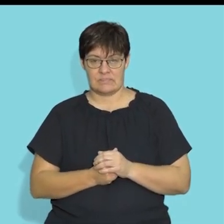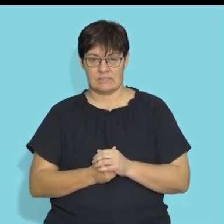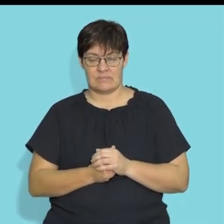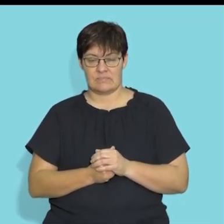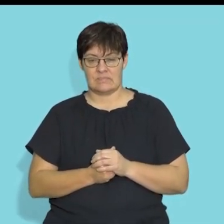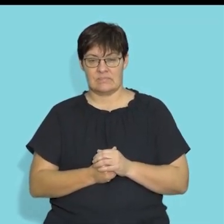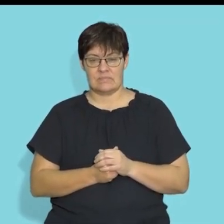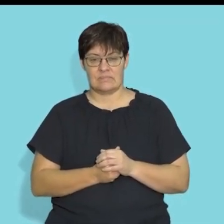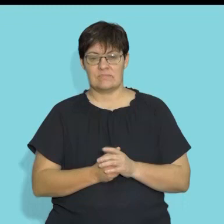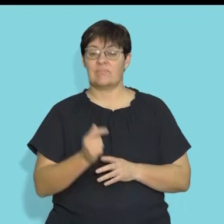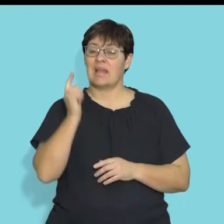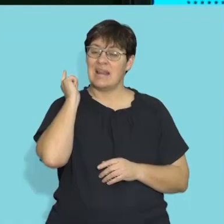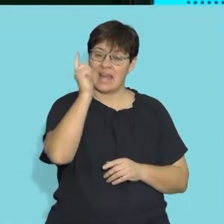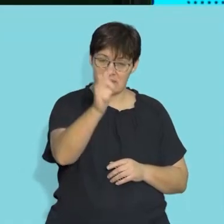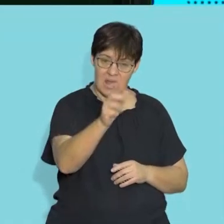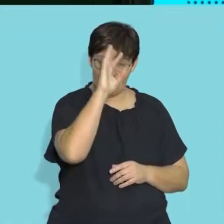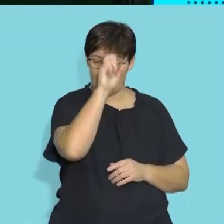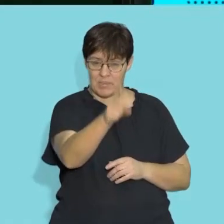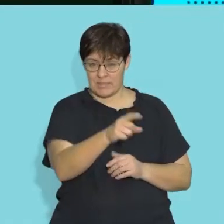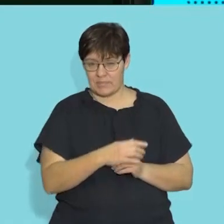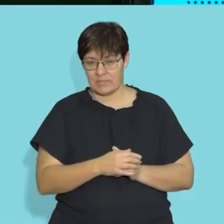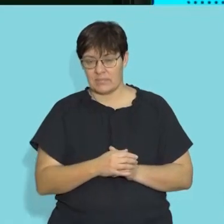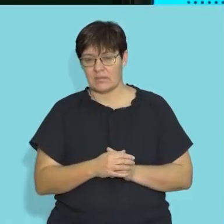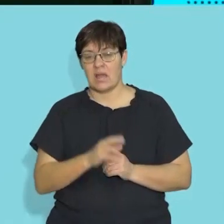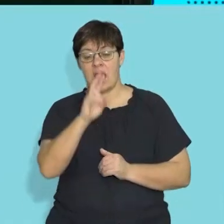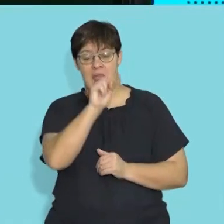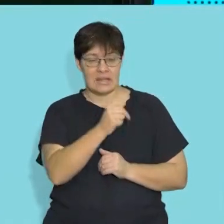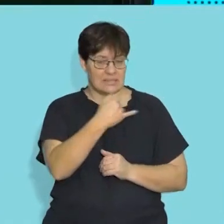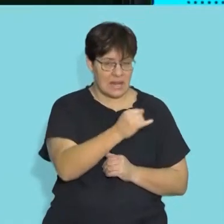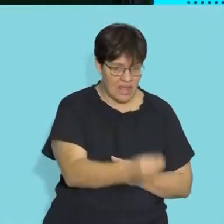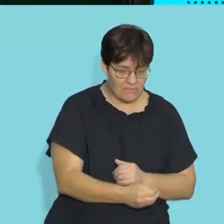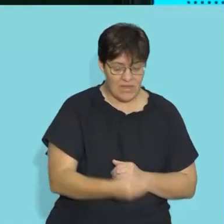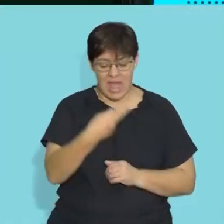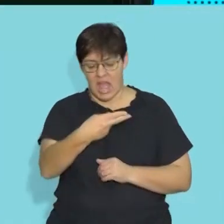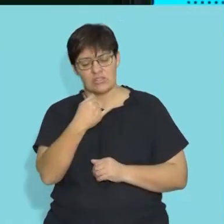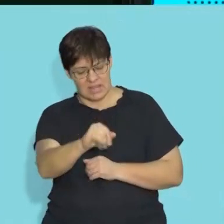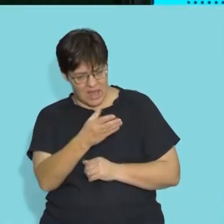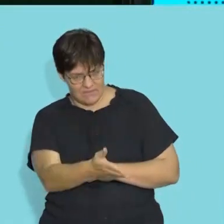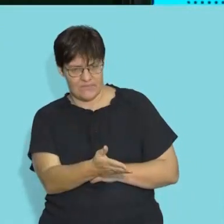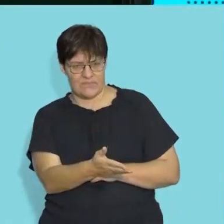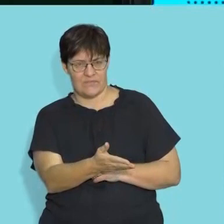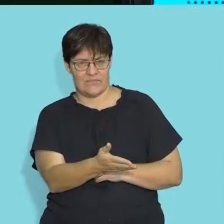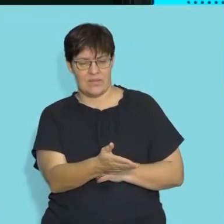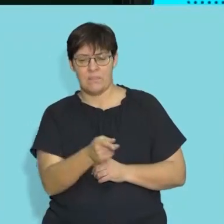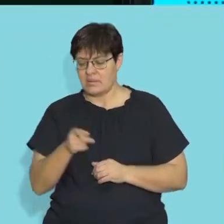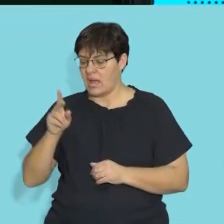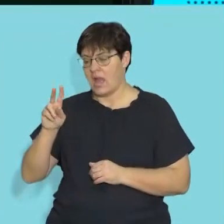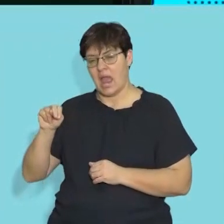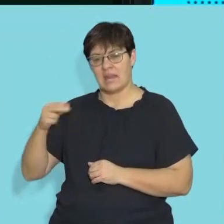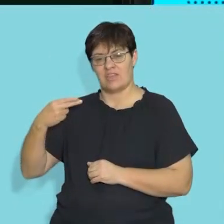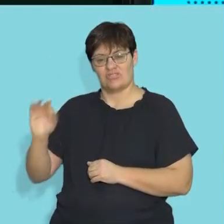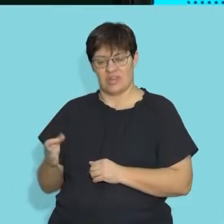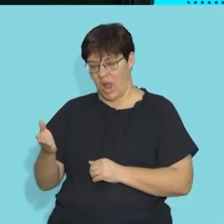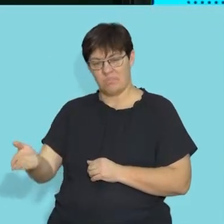Even a little bit later, remember we still have nitrogen, we still have hydrogen, but we also have ammonia now